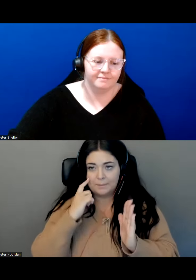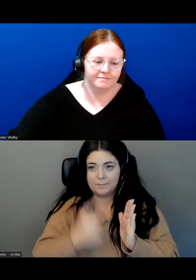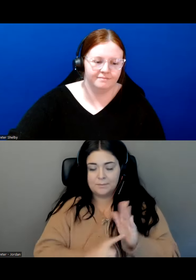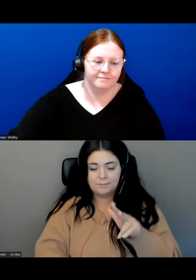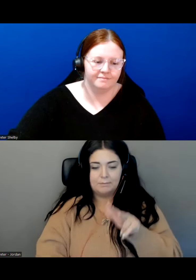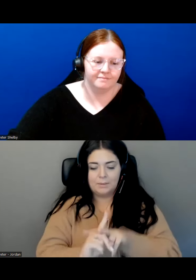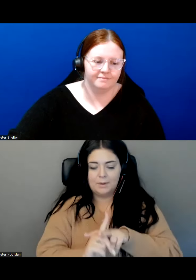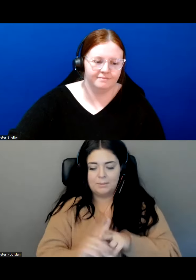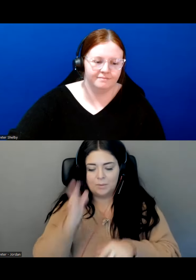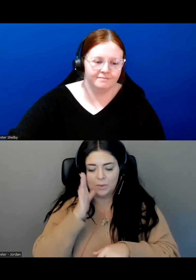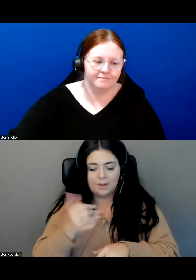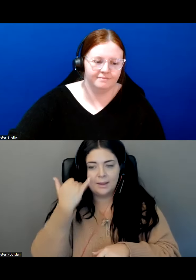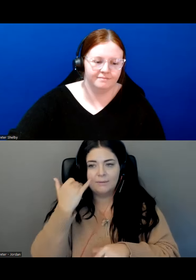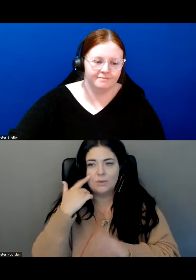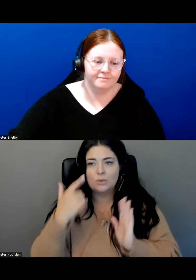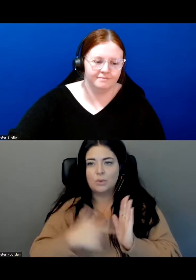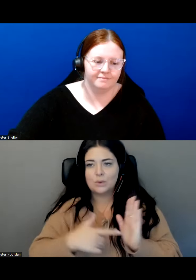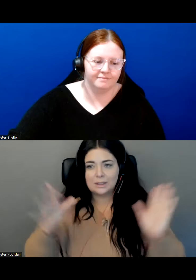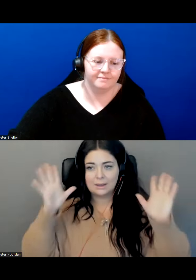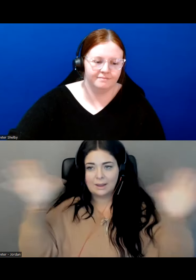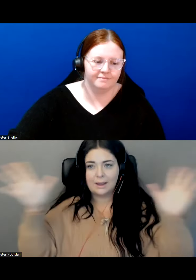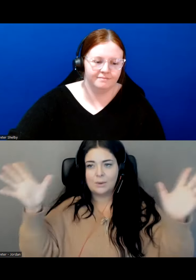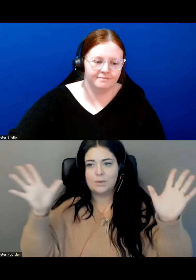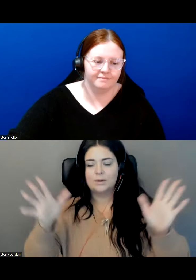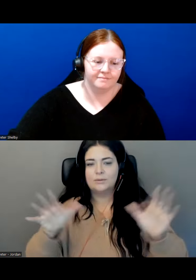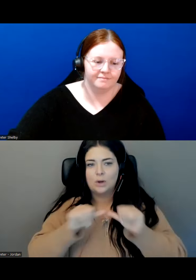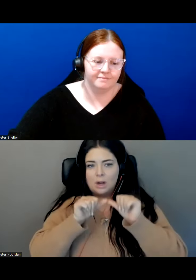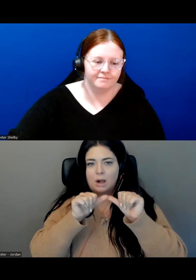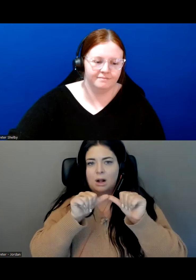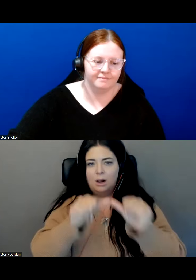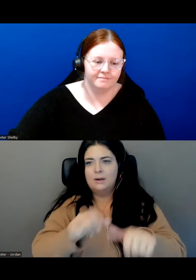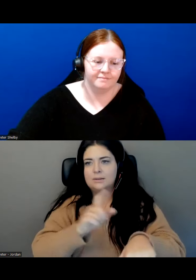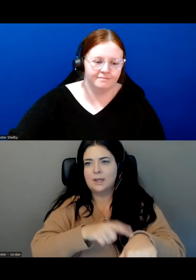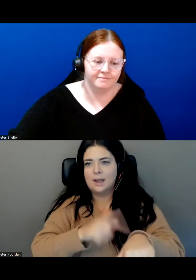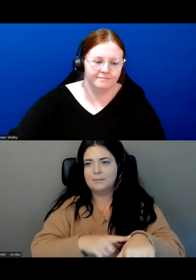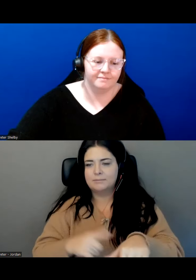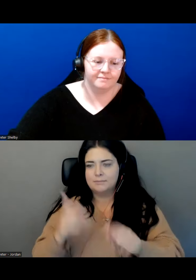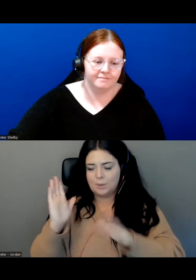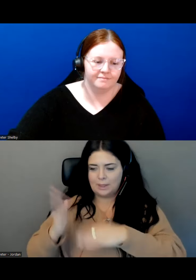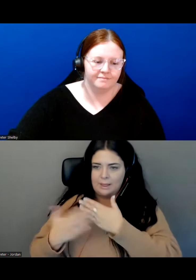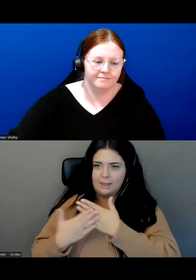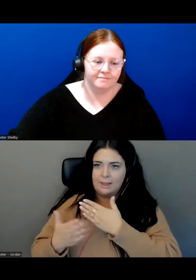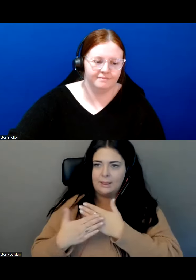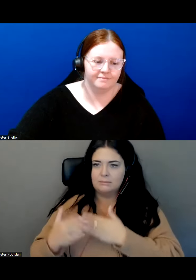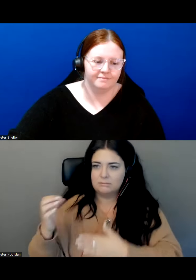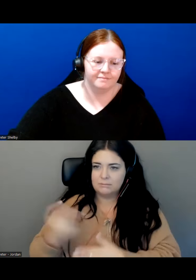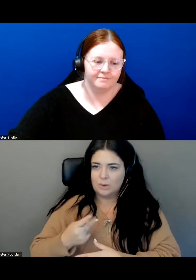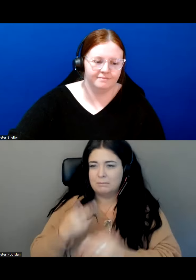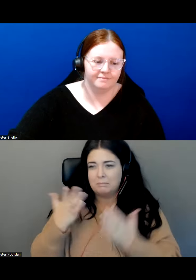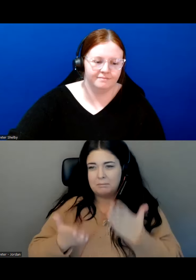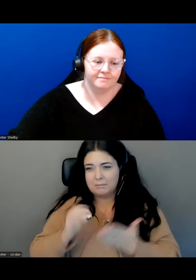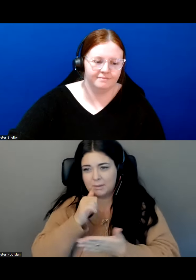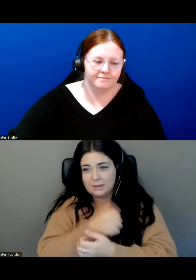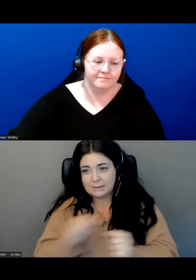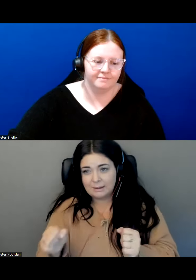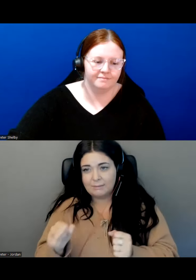to too high of a volume for too long of a period of time. And it will let you know that this is potentially unsafe for your